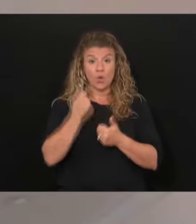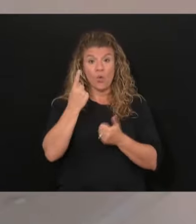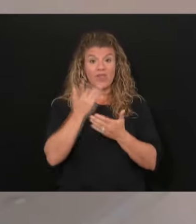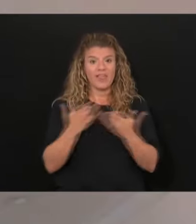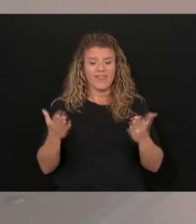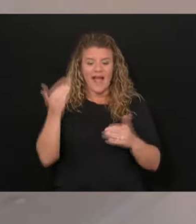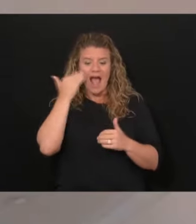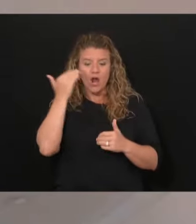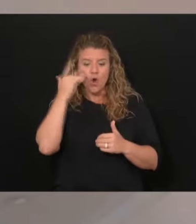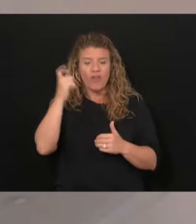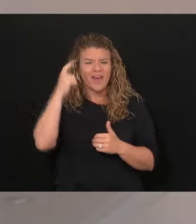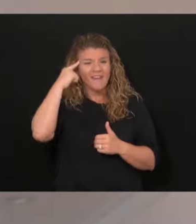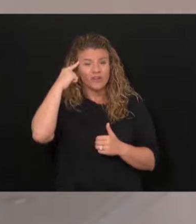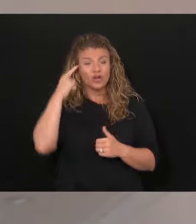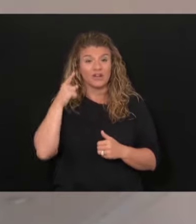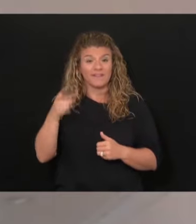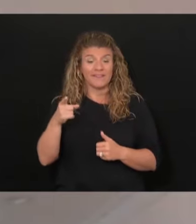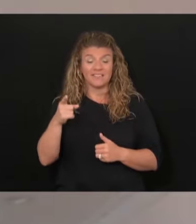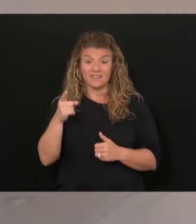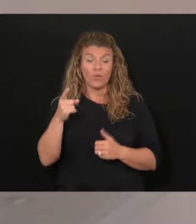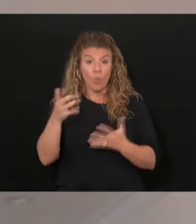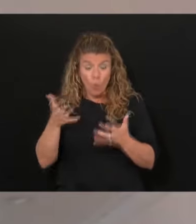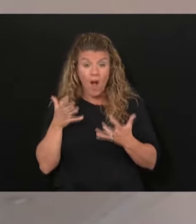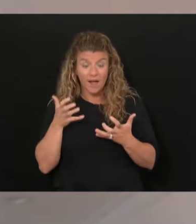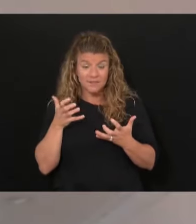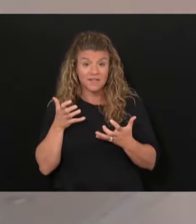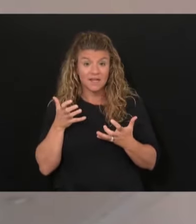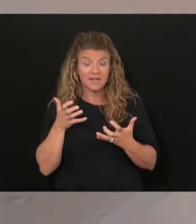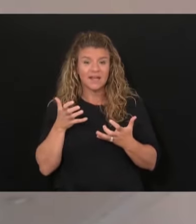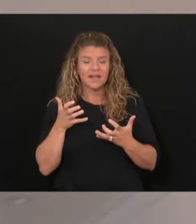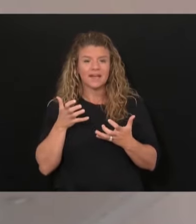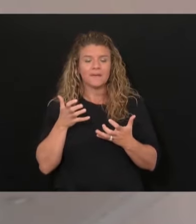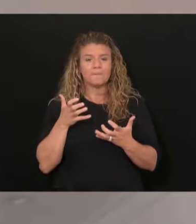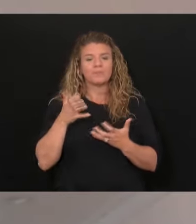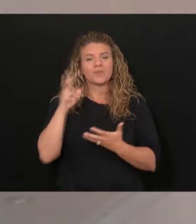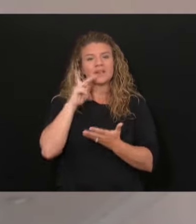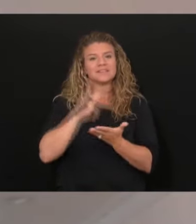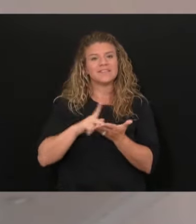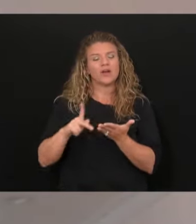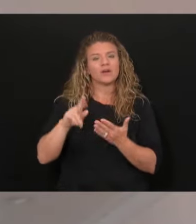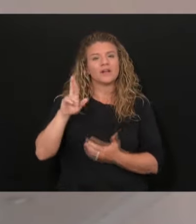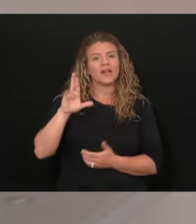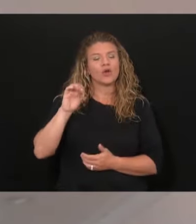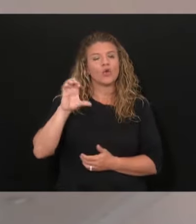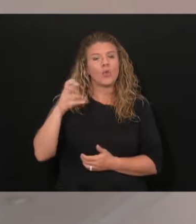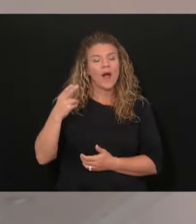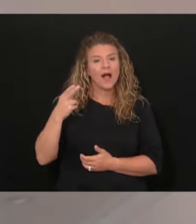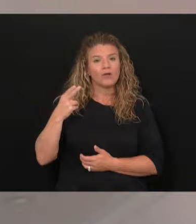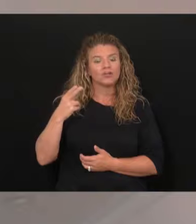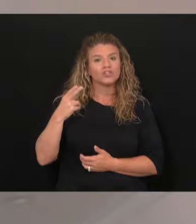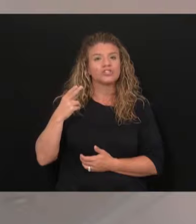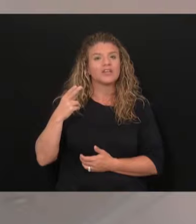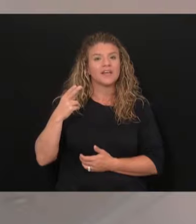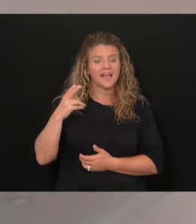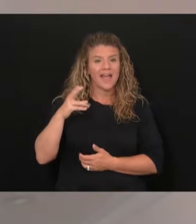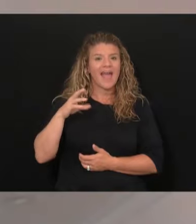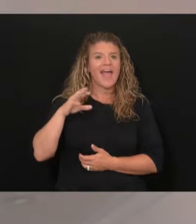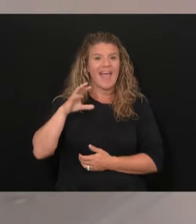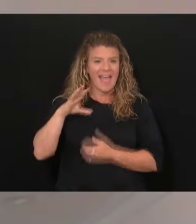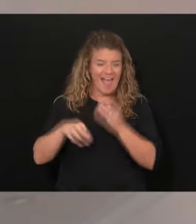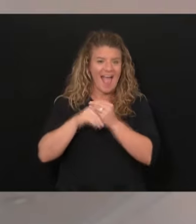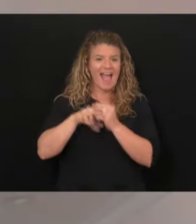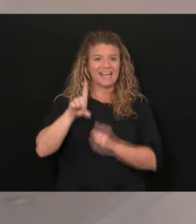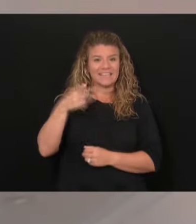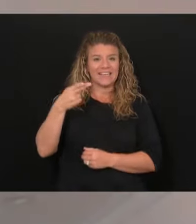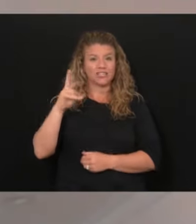the governor is very much in favor of, is Secretary Crouch and our good folks in DHHR, as